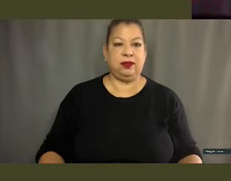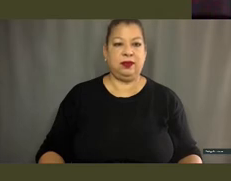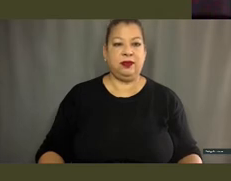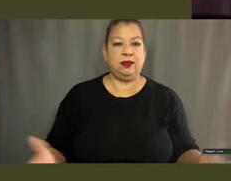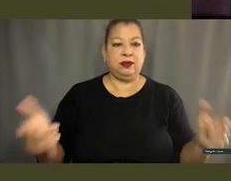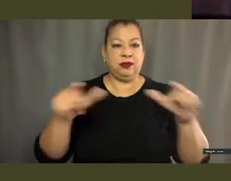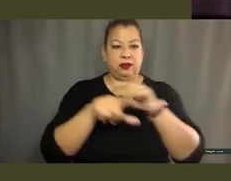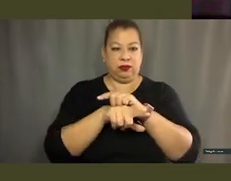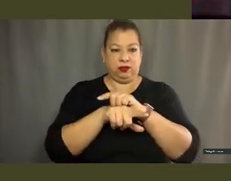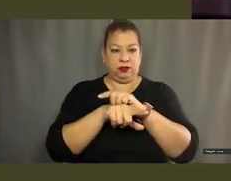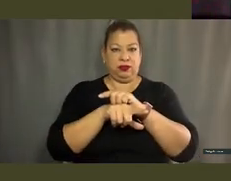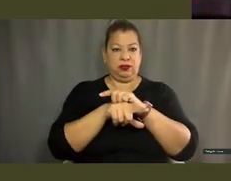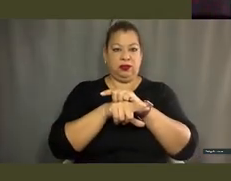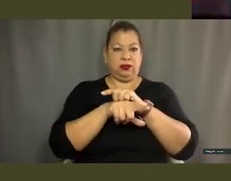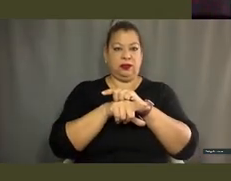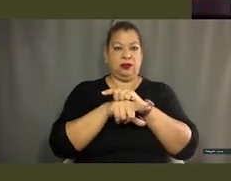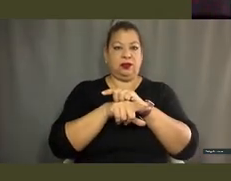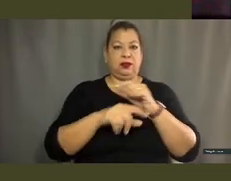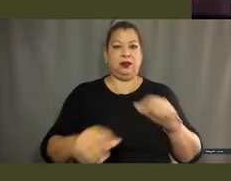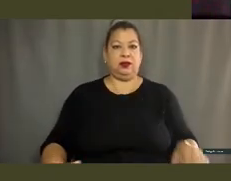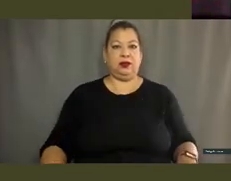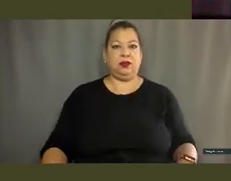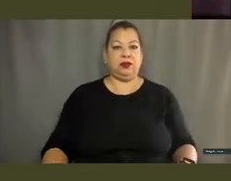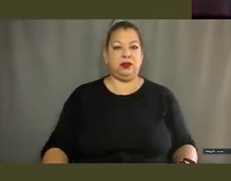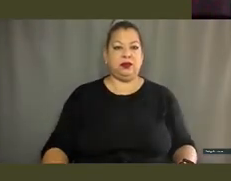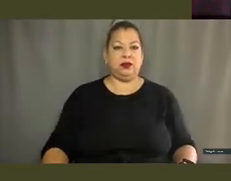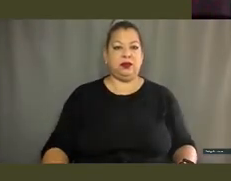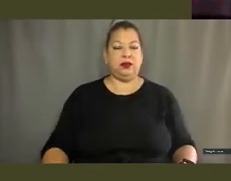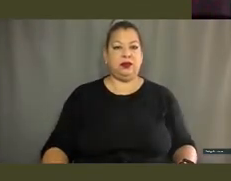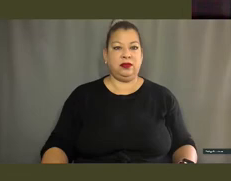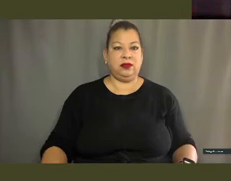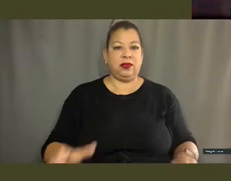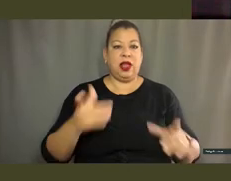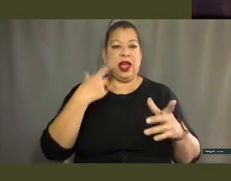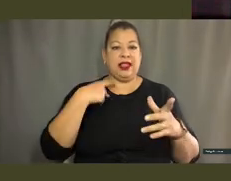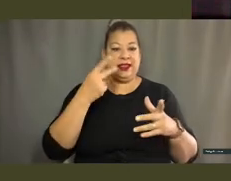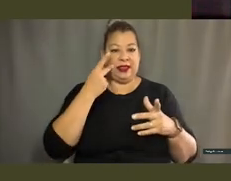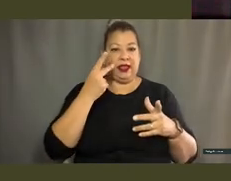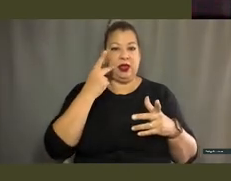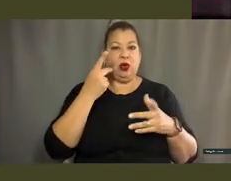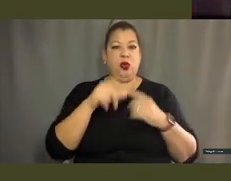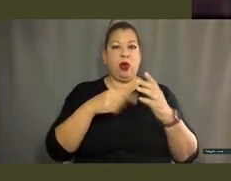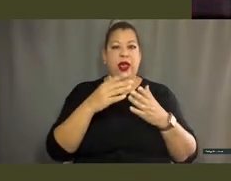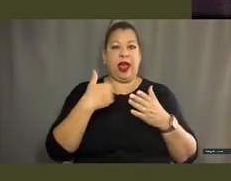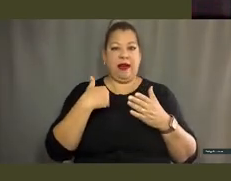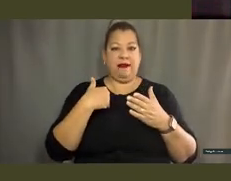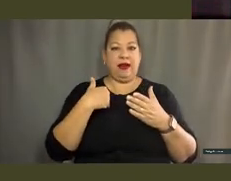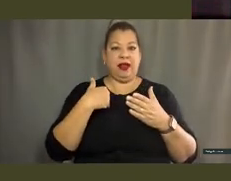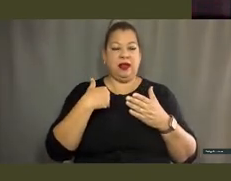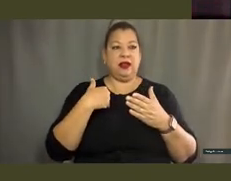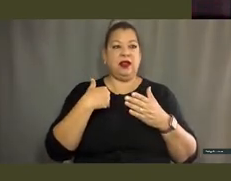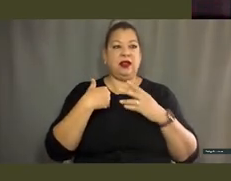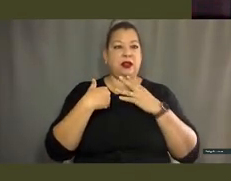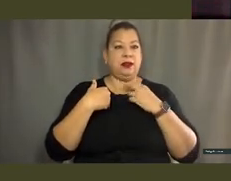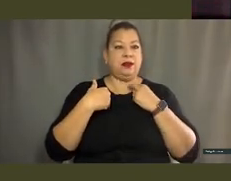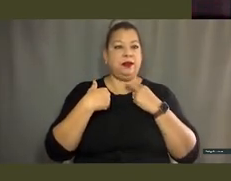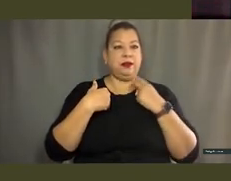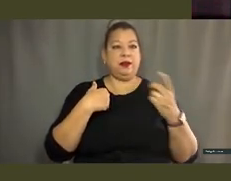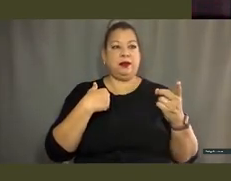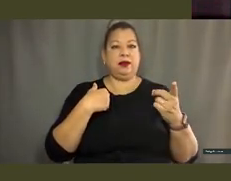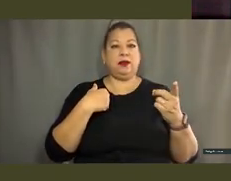advocate for women and girls, because I see that there's a great tie when we have a green democracy. A green democracy in such a way that